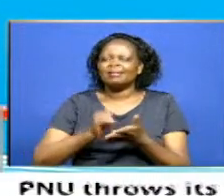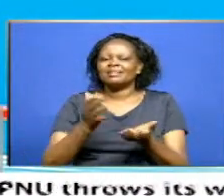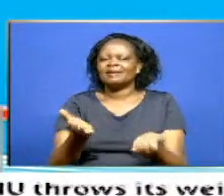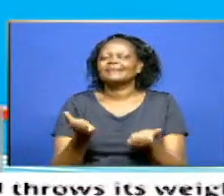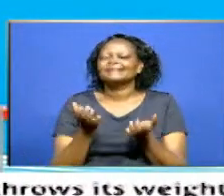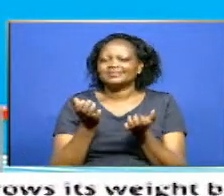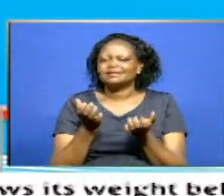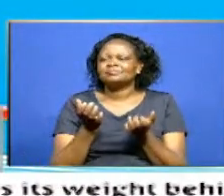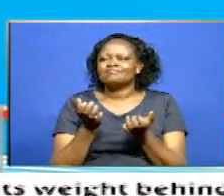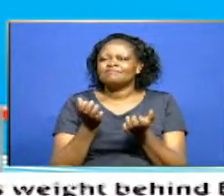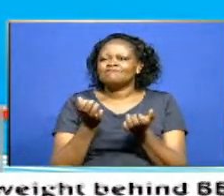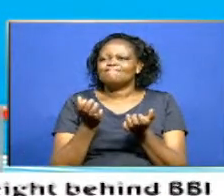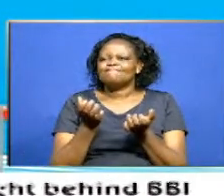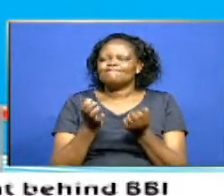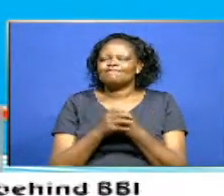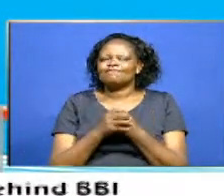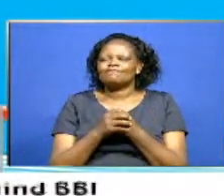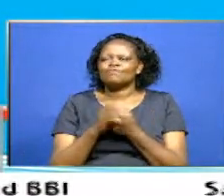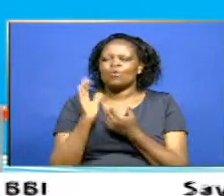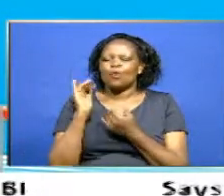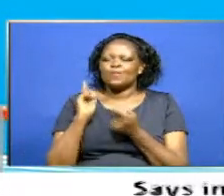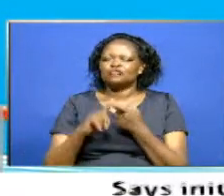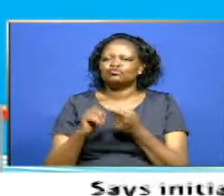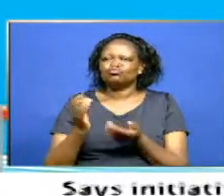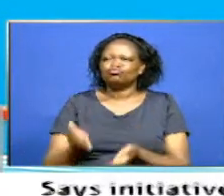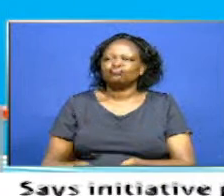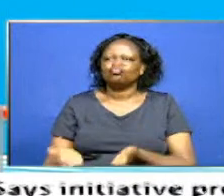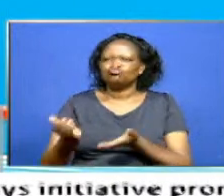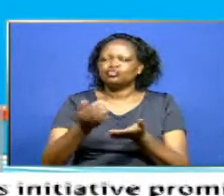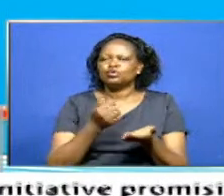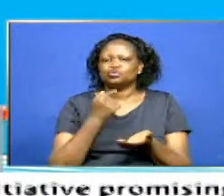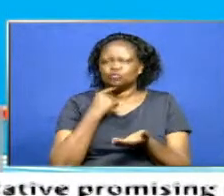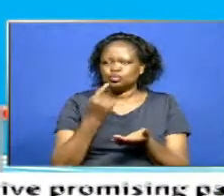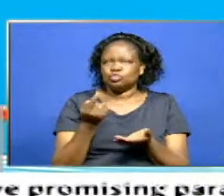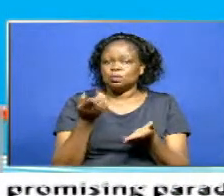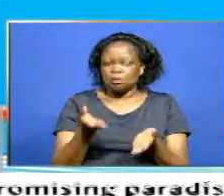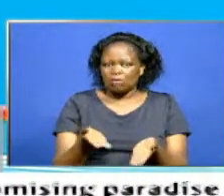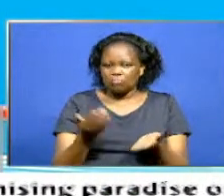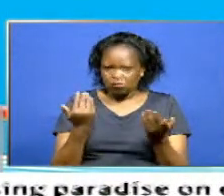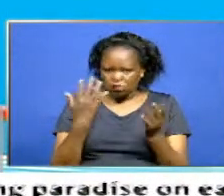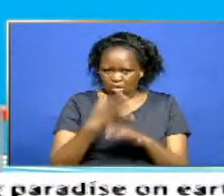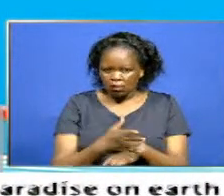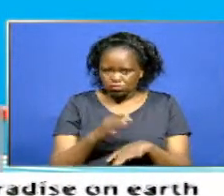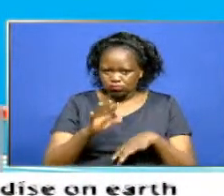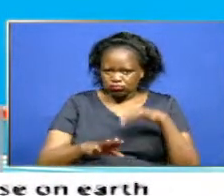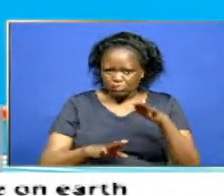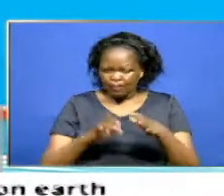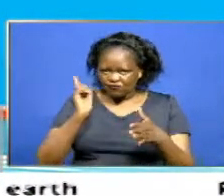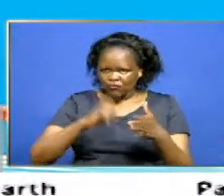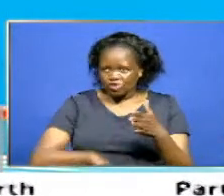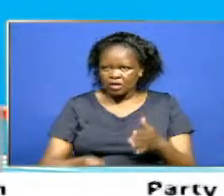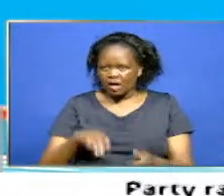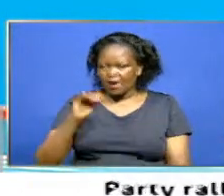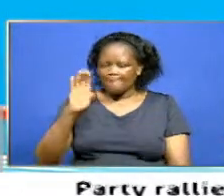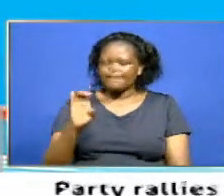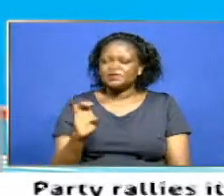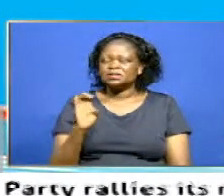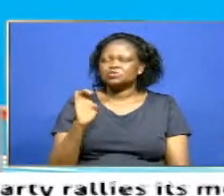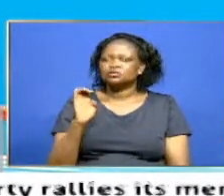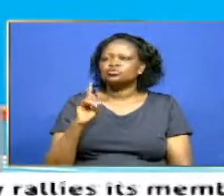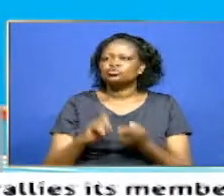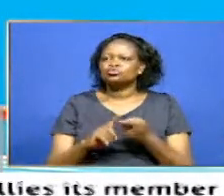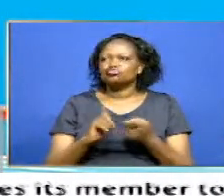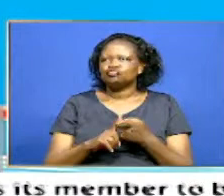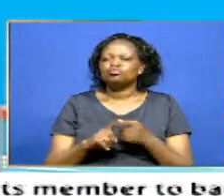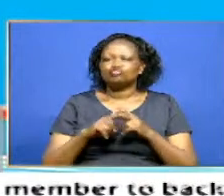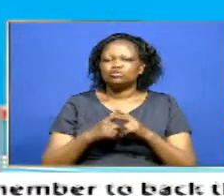hoping to collect. And so now the next step is for the IEBC now to